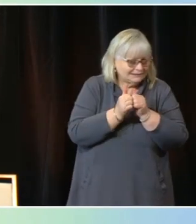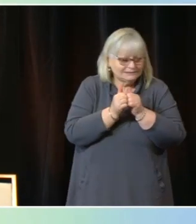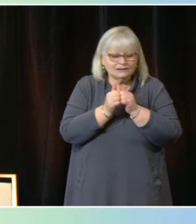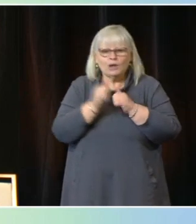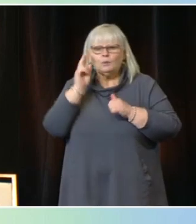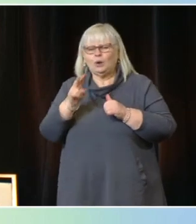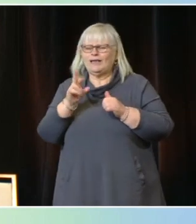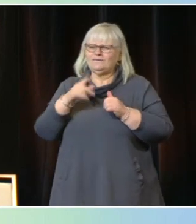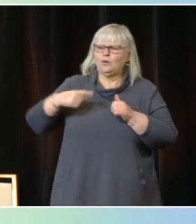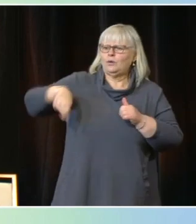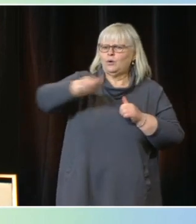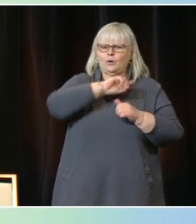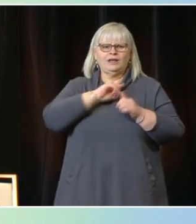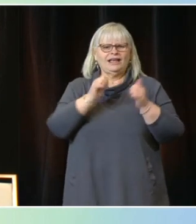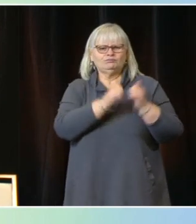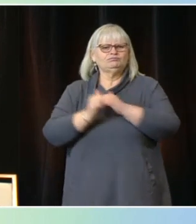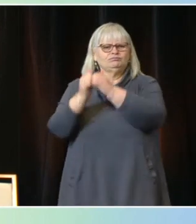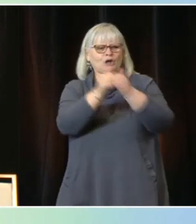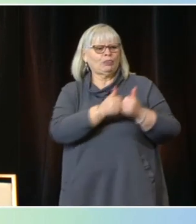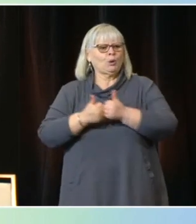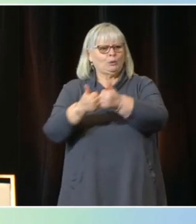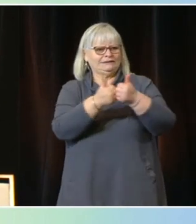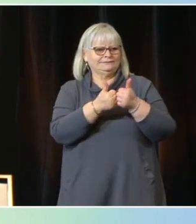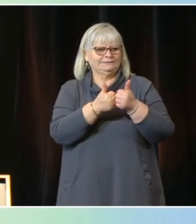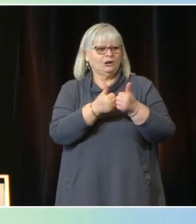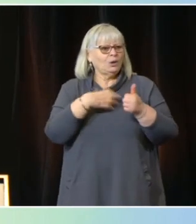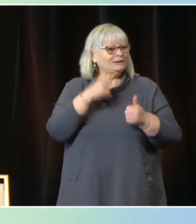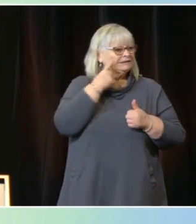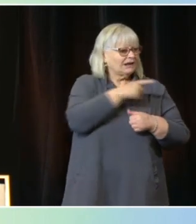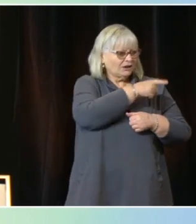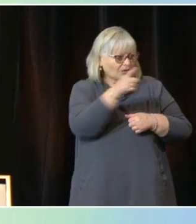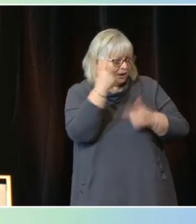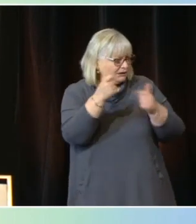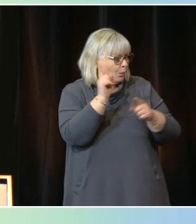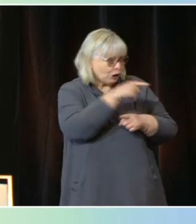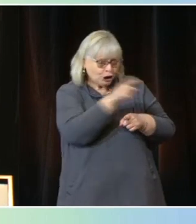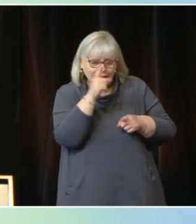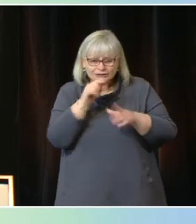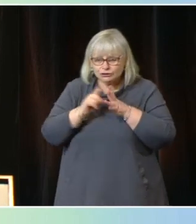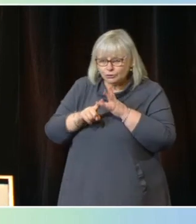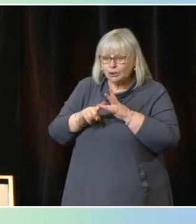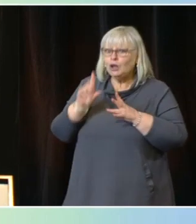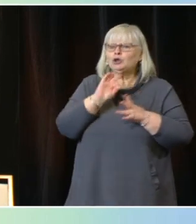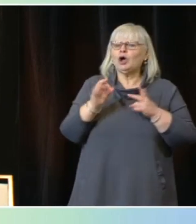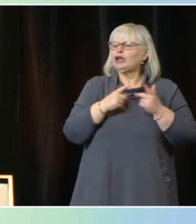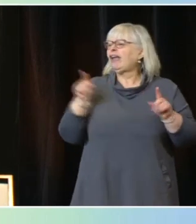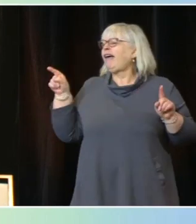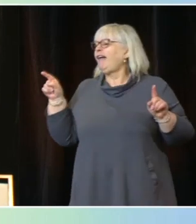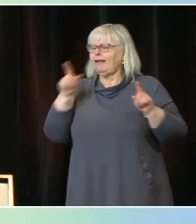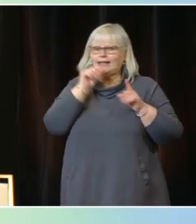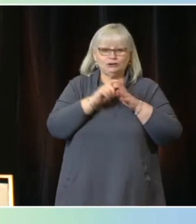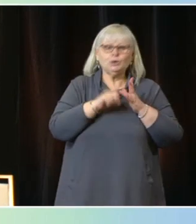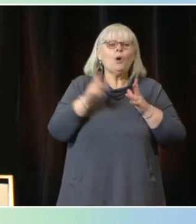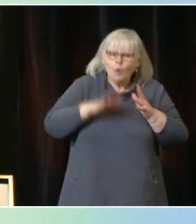for the common good and we're asking you for your ideas on what you can do not just what others hear in the room